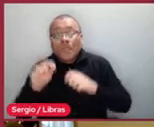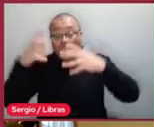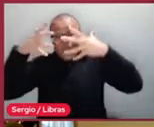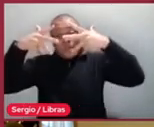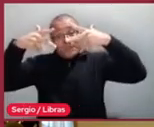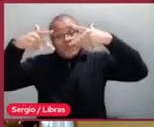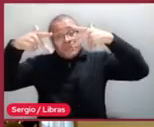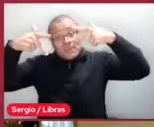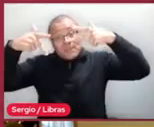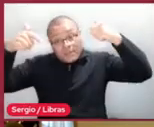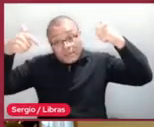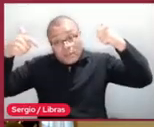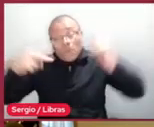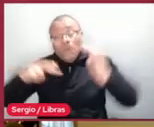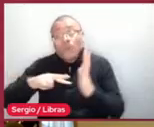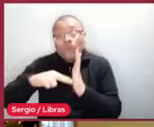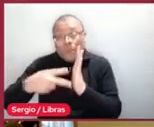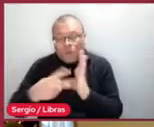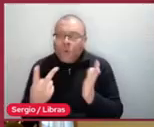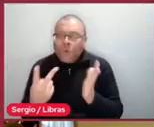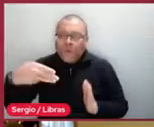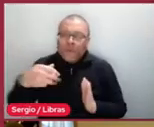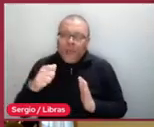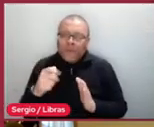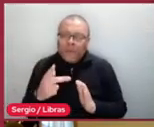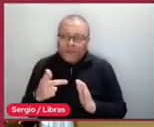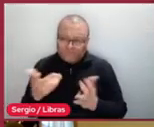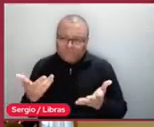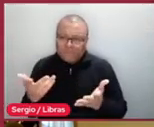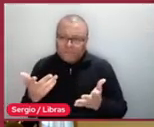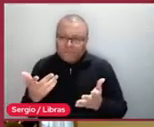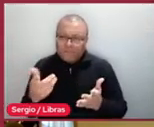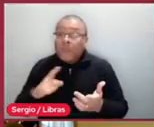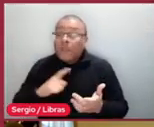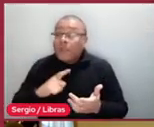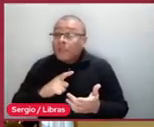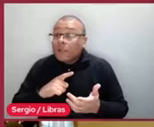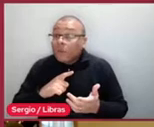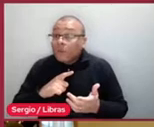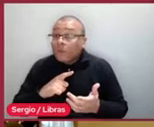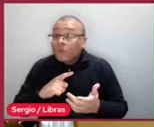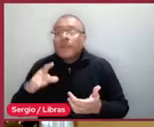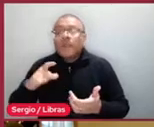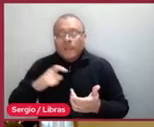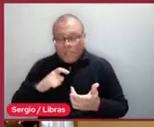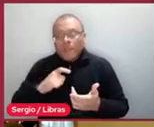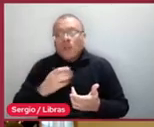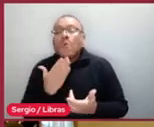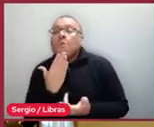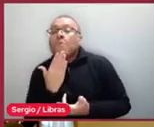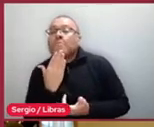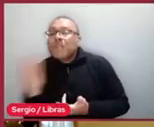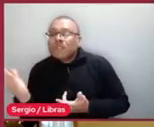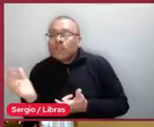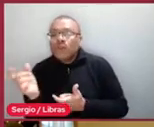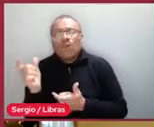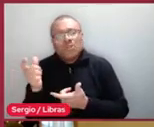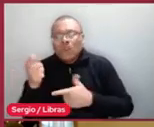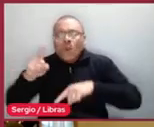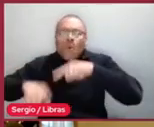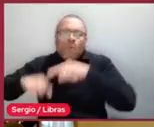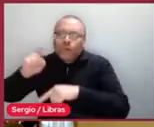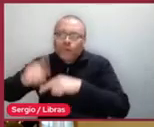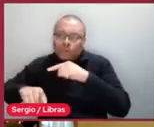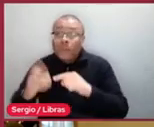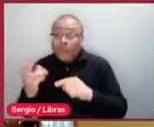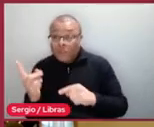it into a map, and we are telling that person is required, and we permit the name